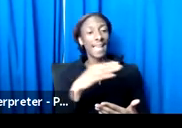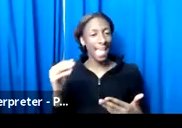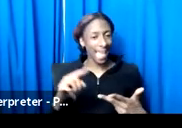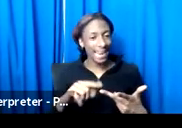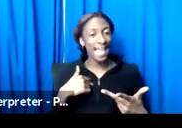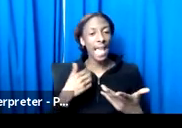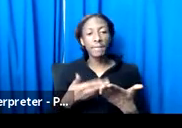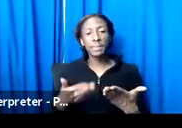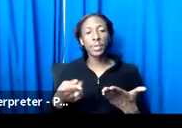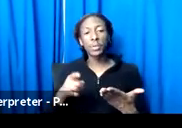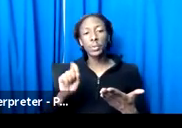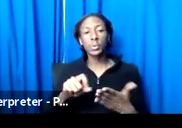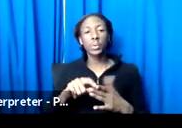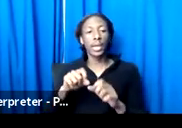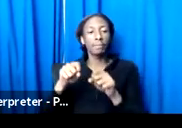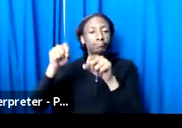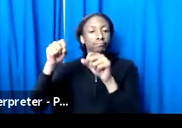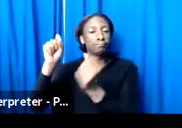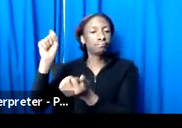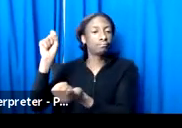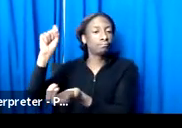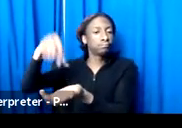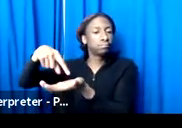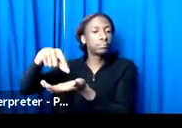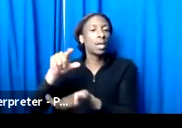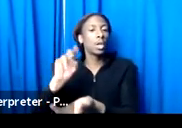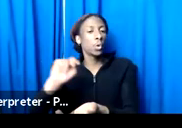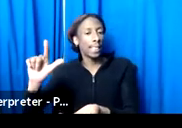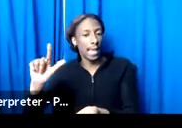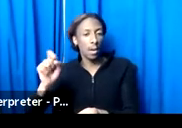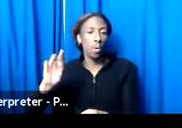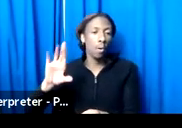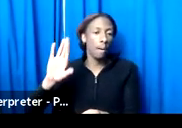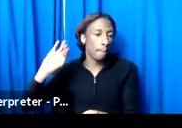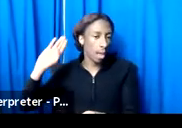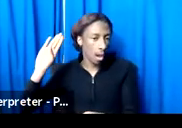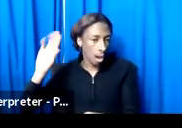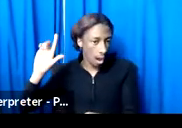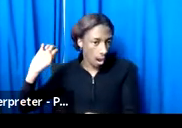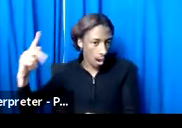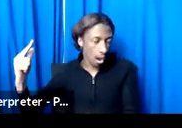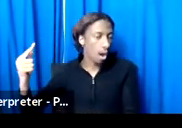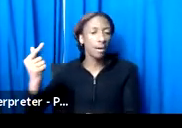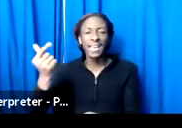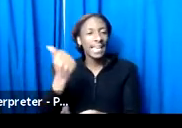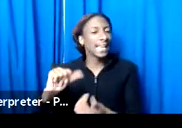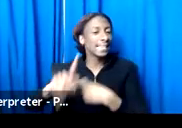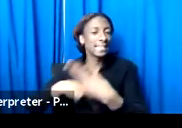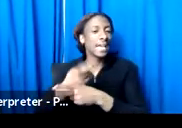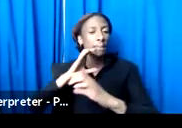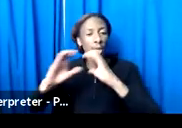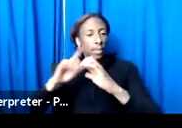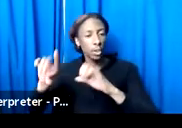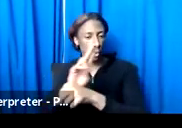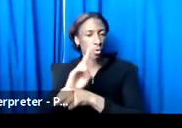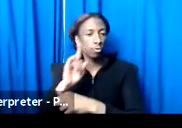that you can drop into a newsletter or a blog, depending on any type of communication that you use to talk to your